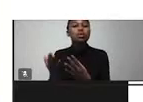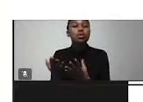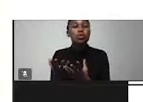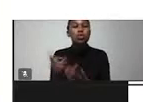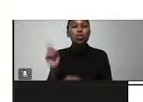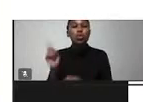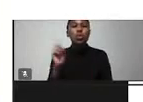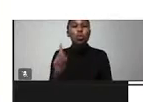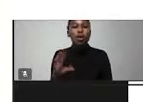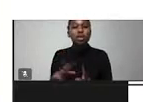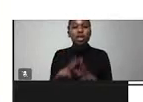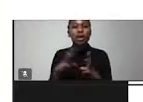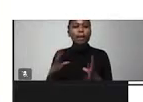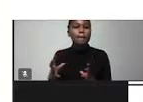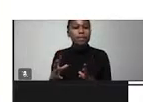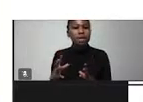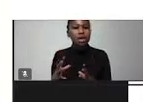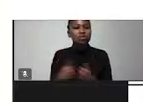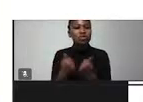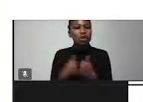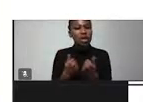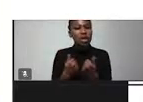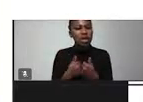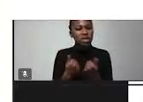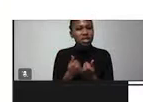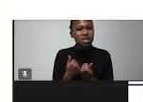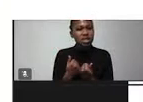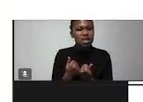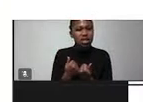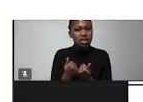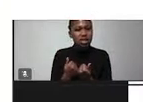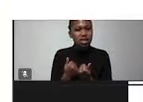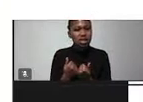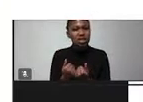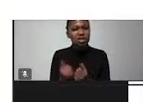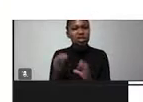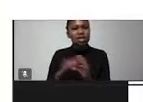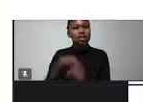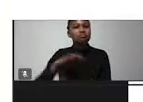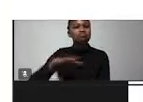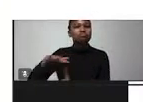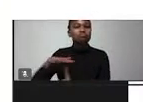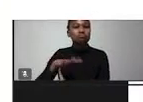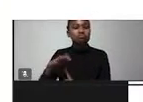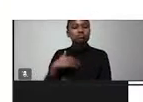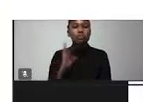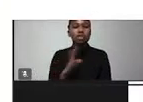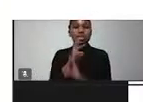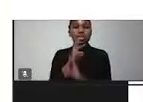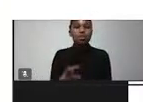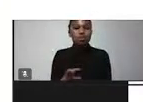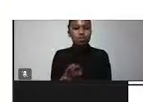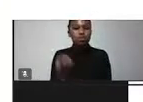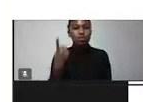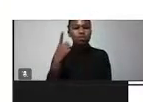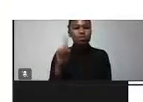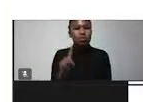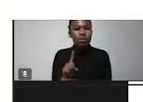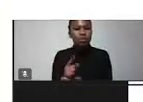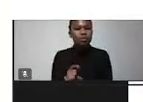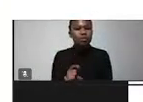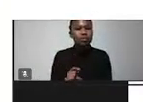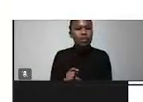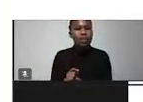the big sort of challenges that's being faced in the environment that we've got to respond to? The first thing is definitely in terms of the cost